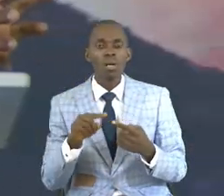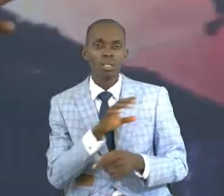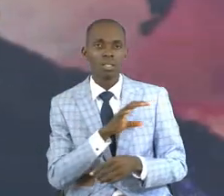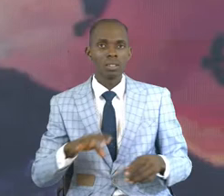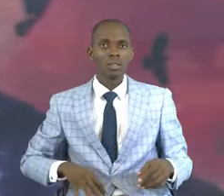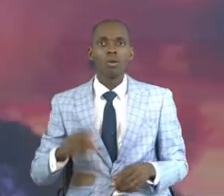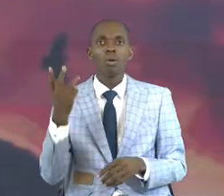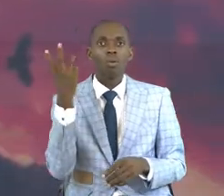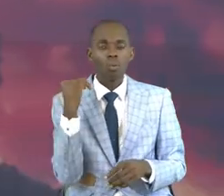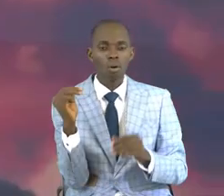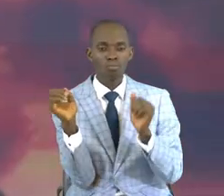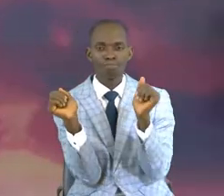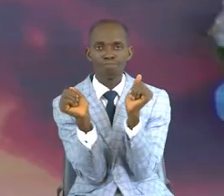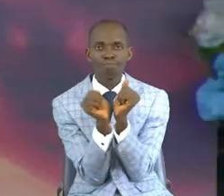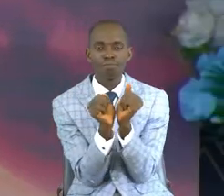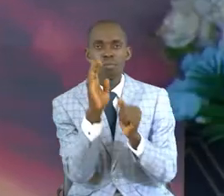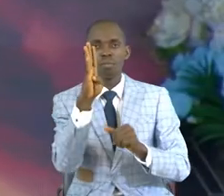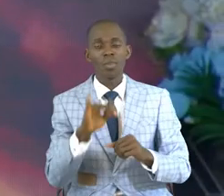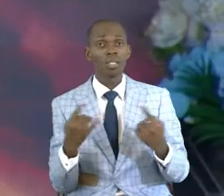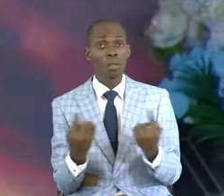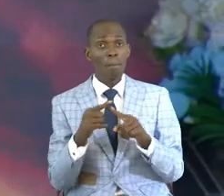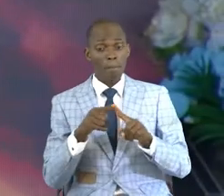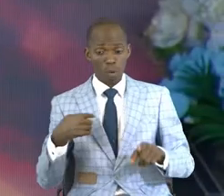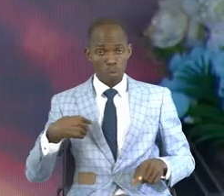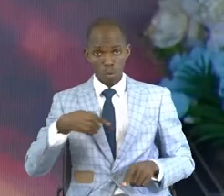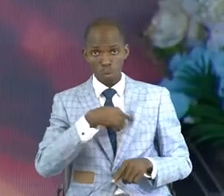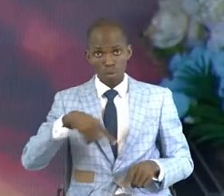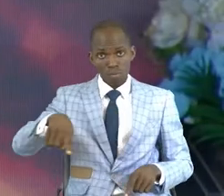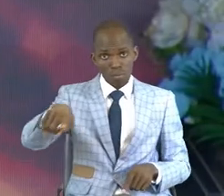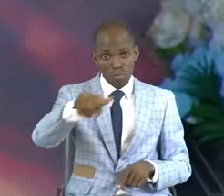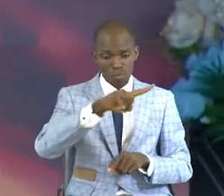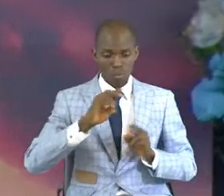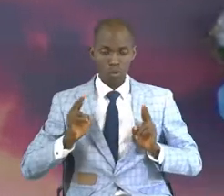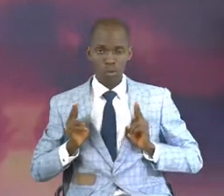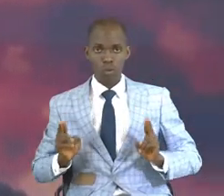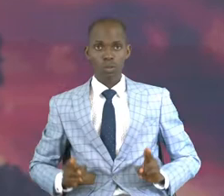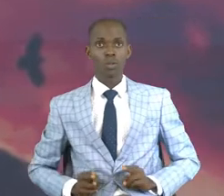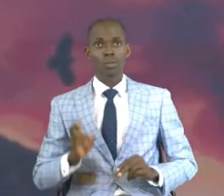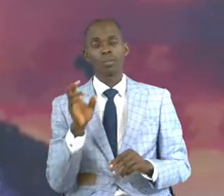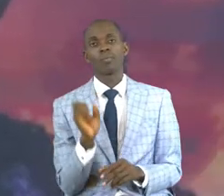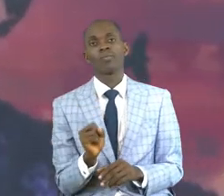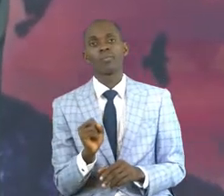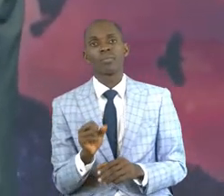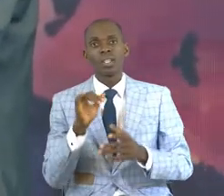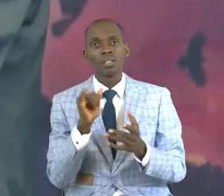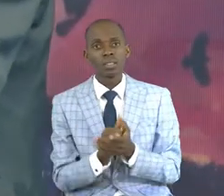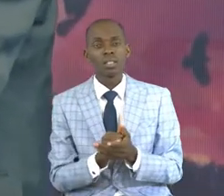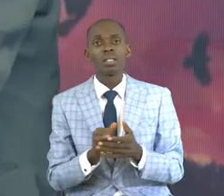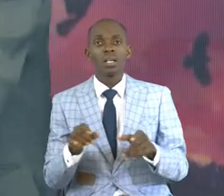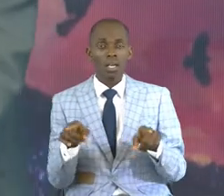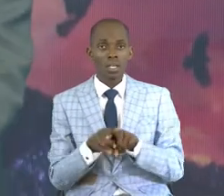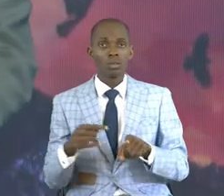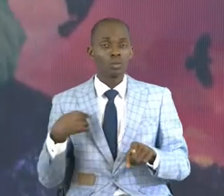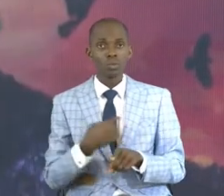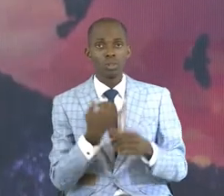bound by sin. But we human beings, that now as we identify